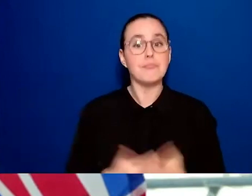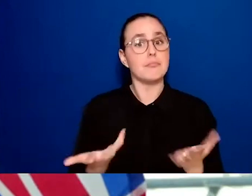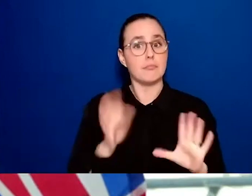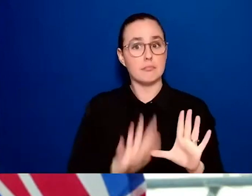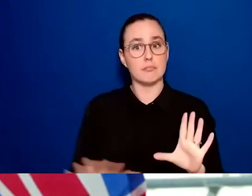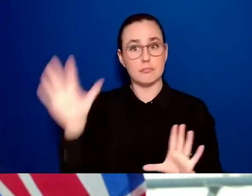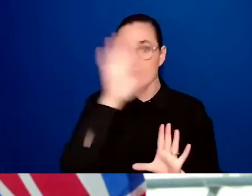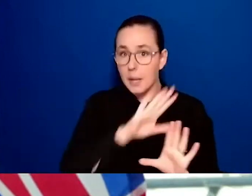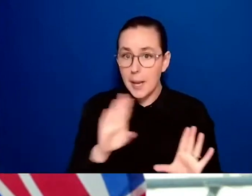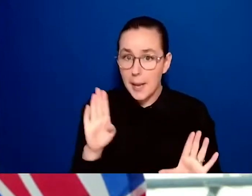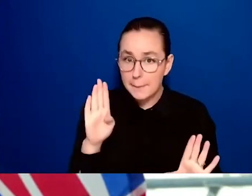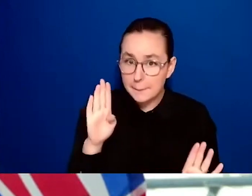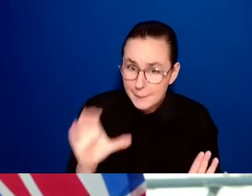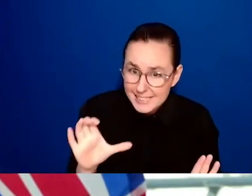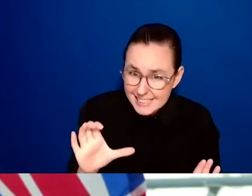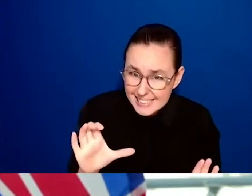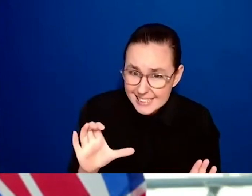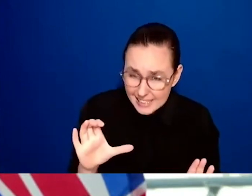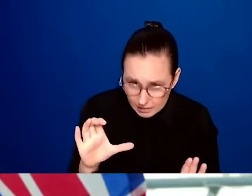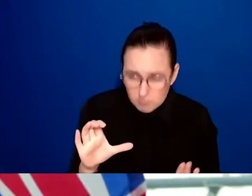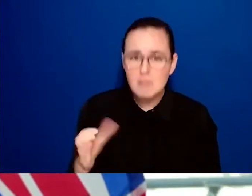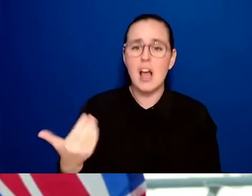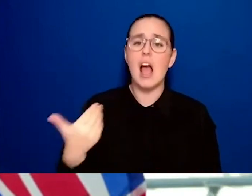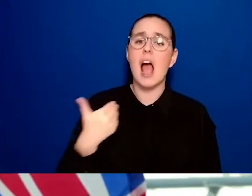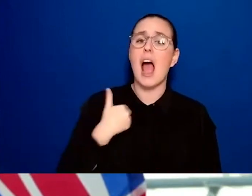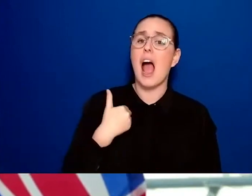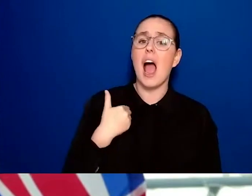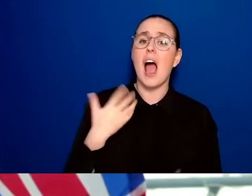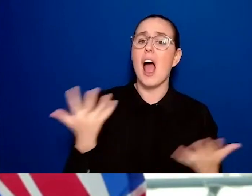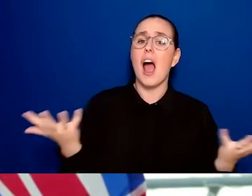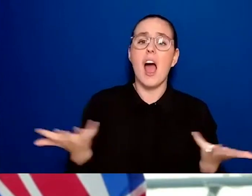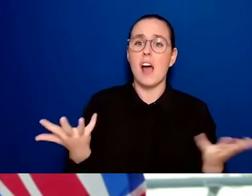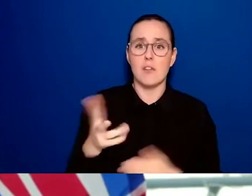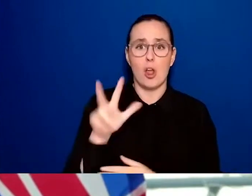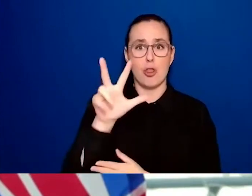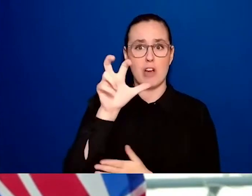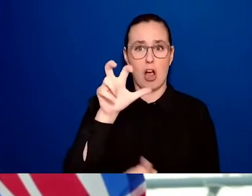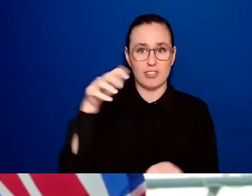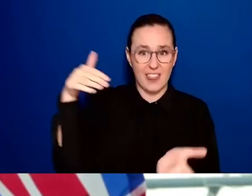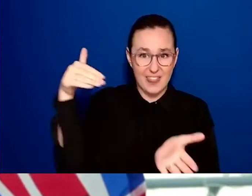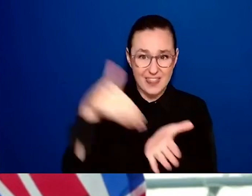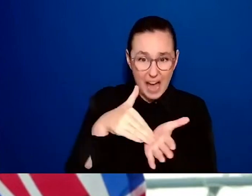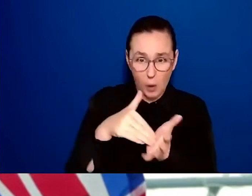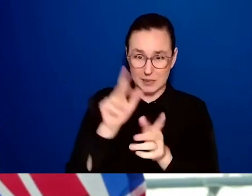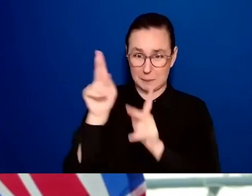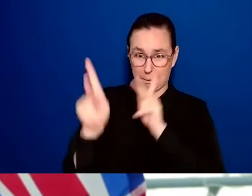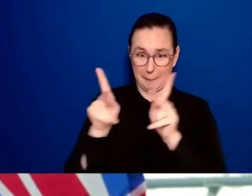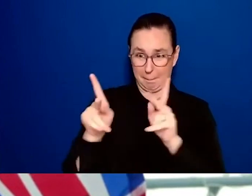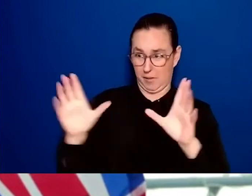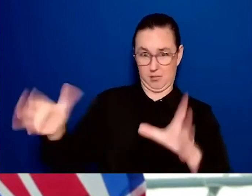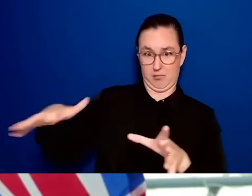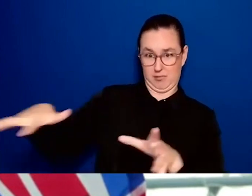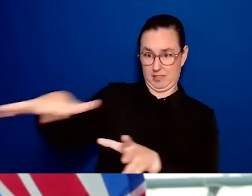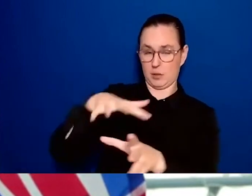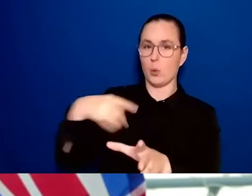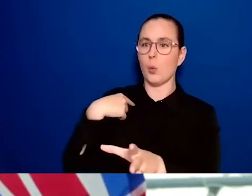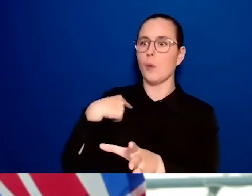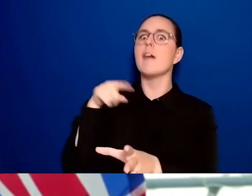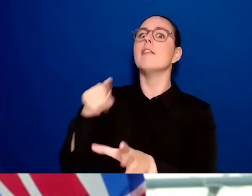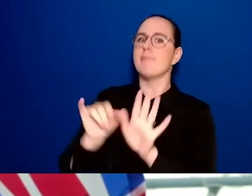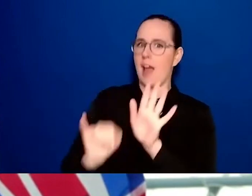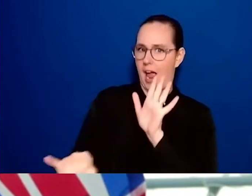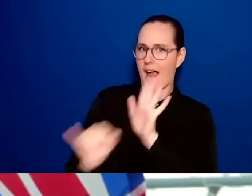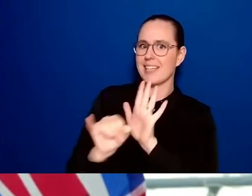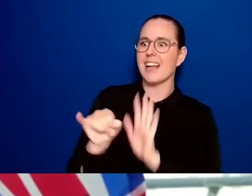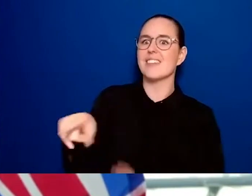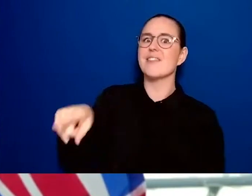prioritized a group of about 300,000 people who have medical conditions that make them clinically extremely vulnerable to COVID-19,